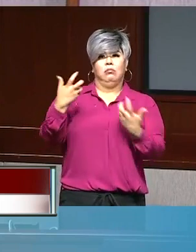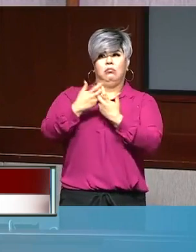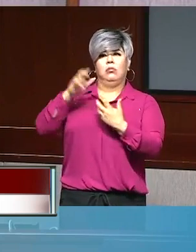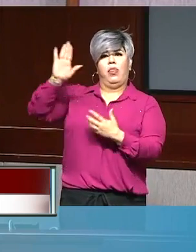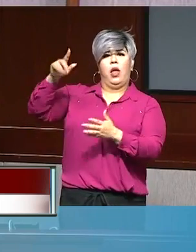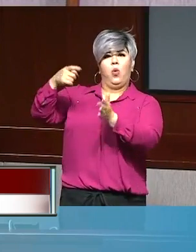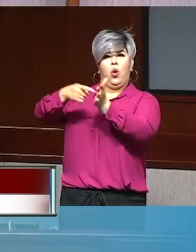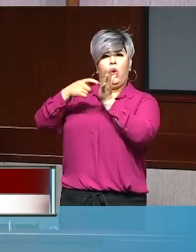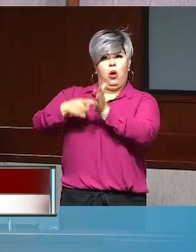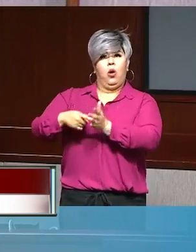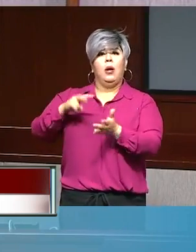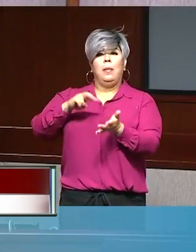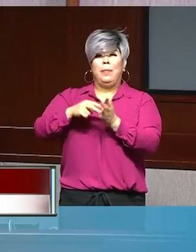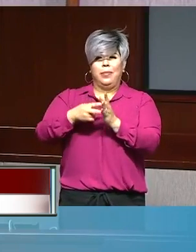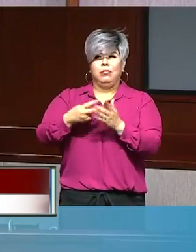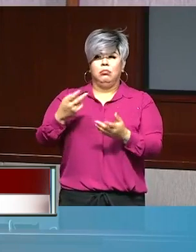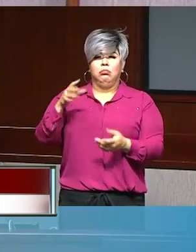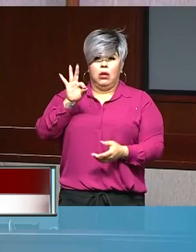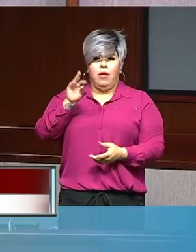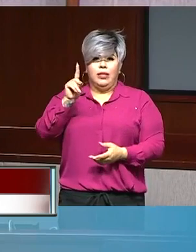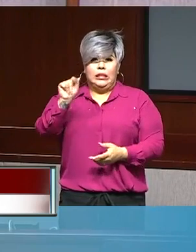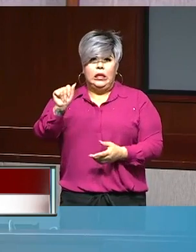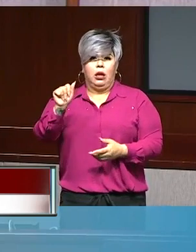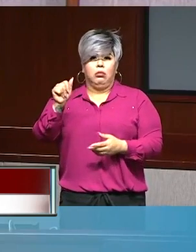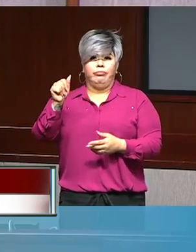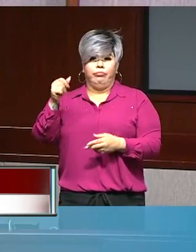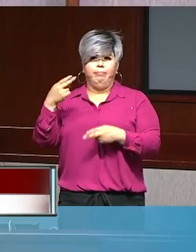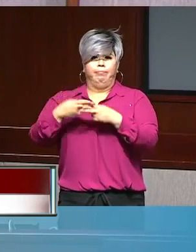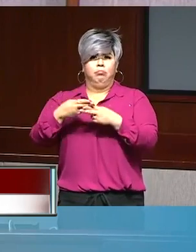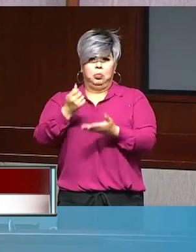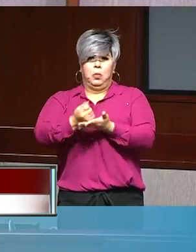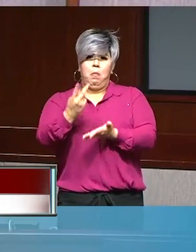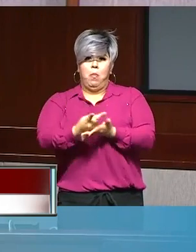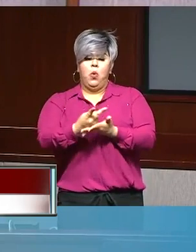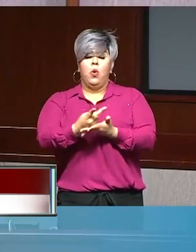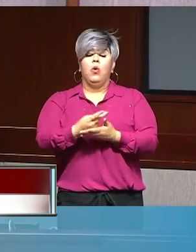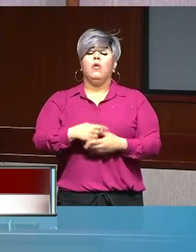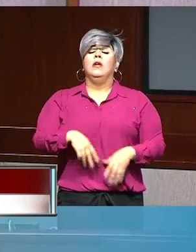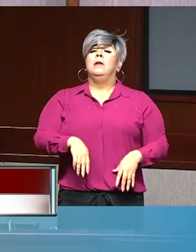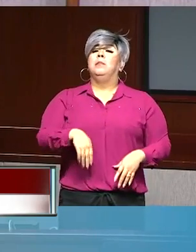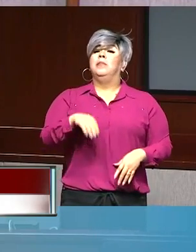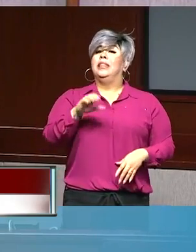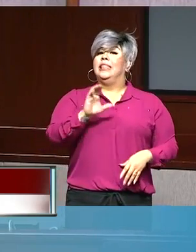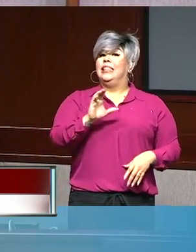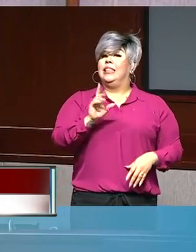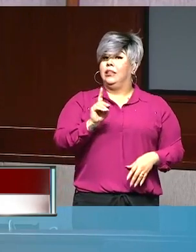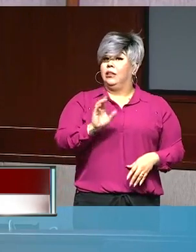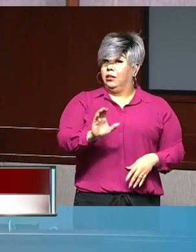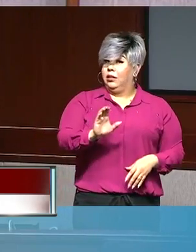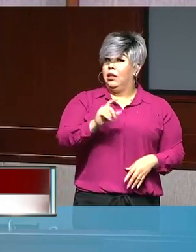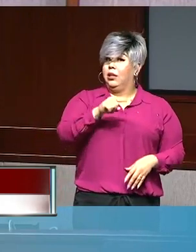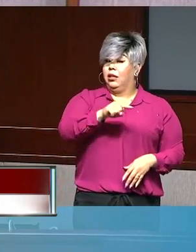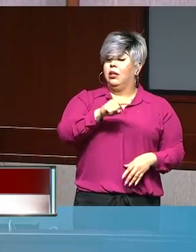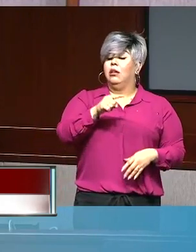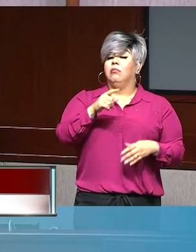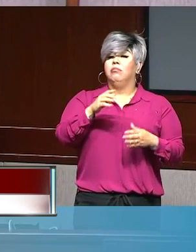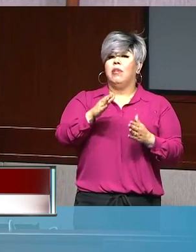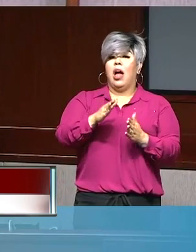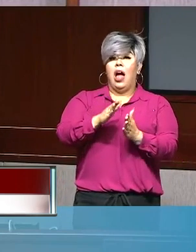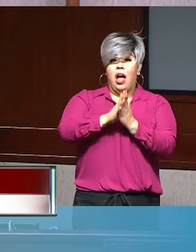for the FDA to grant them the EUA status, but the CDC has asked for many of